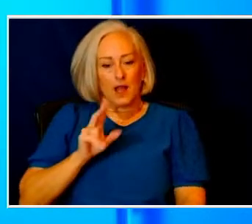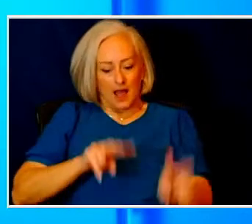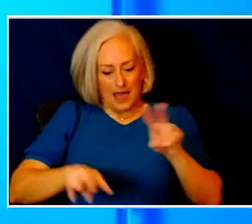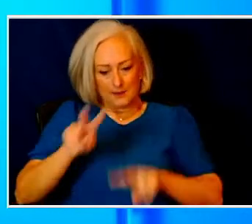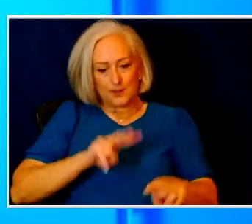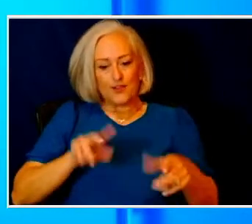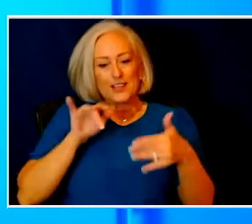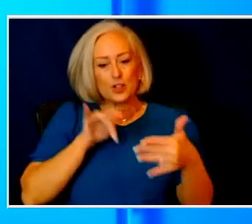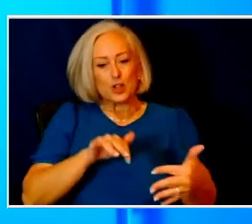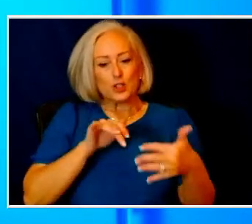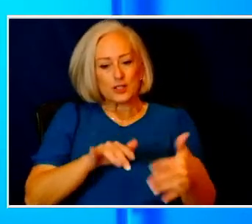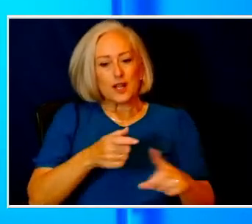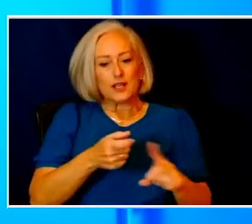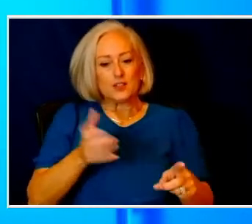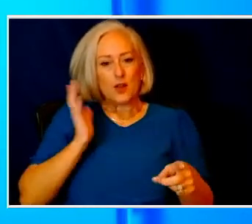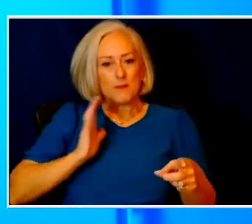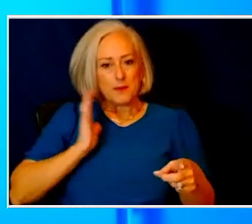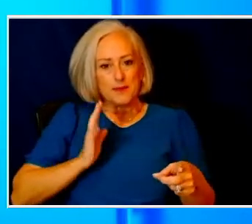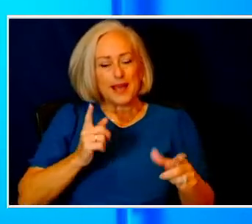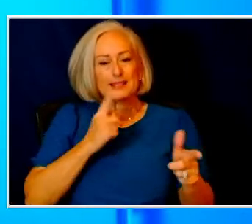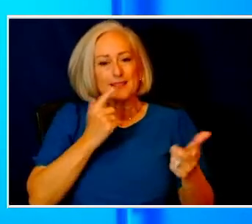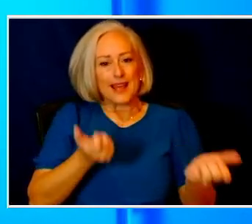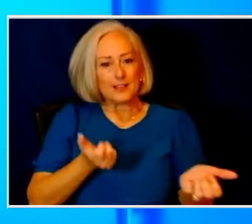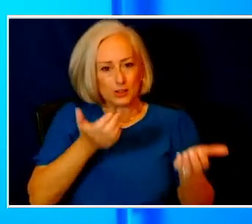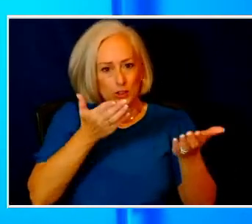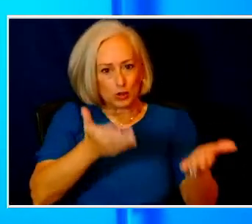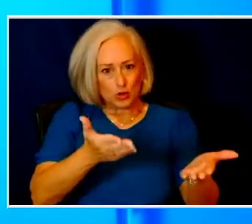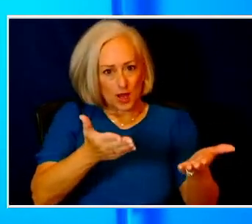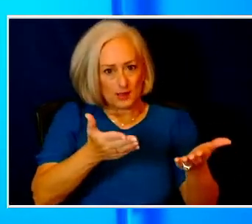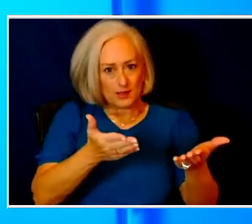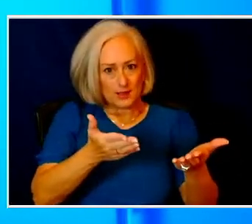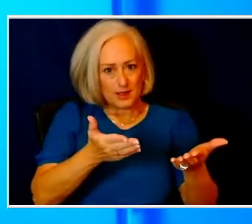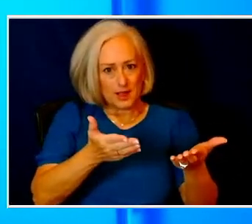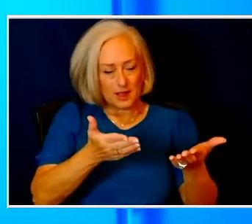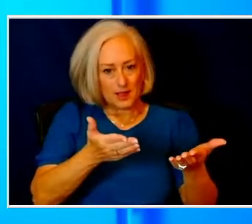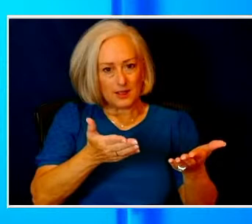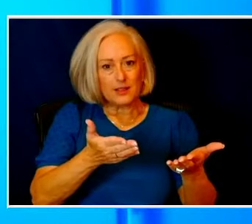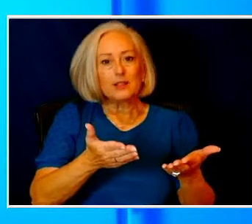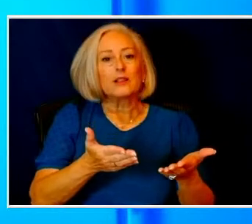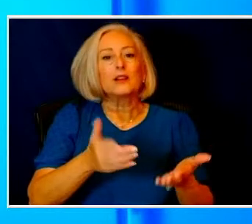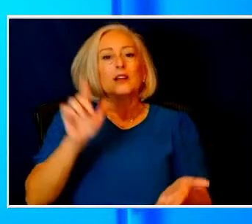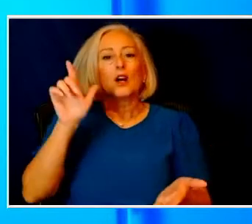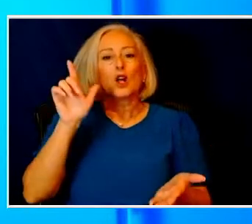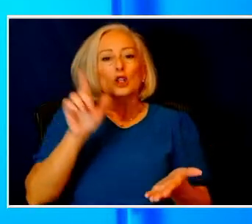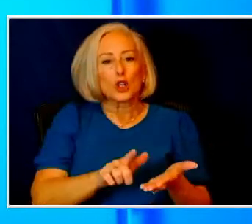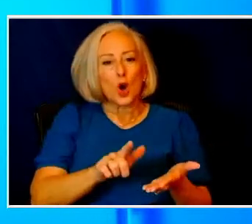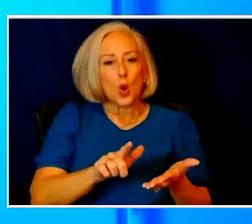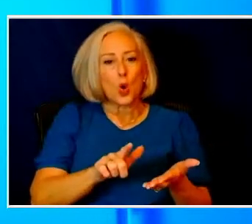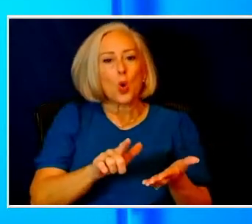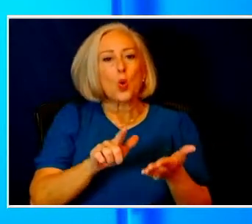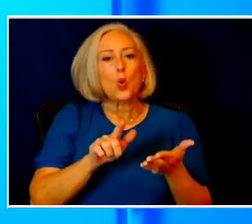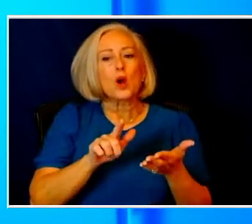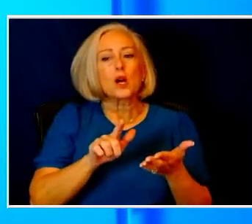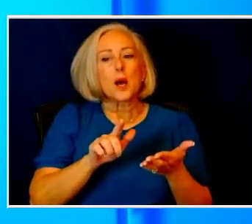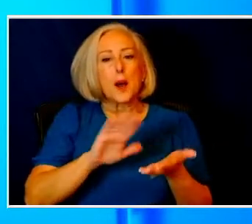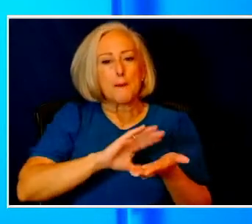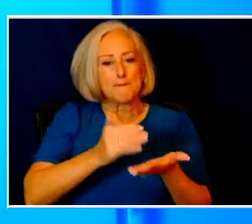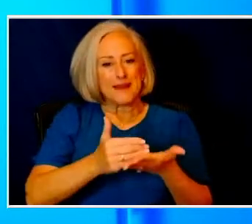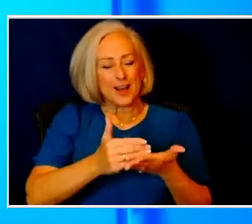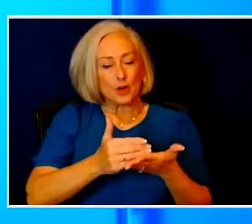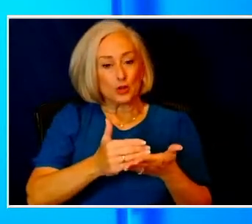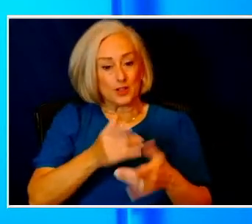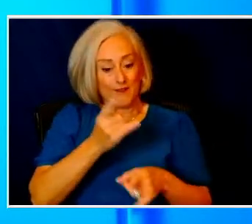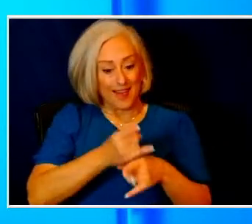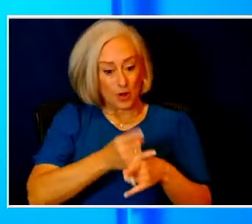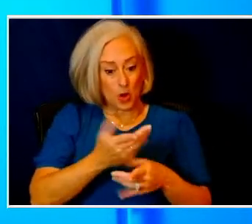past that suggested that possibly low levels of alcohol consumption might be beneficial